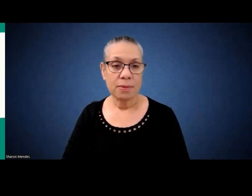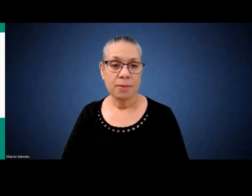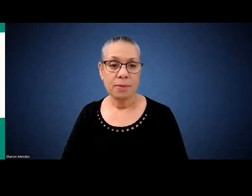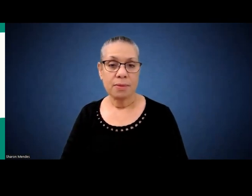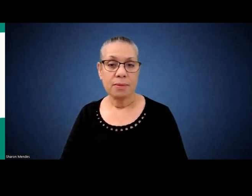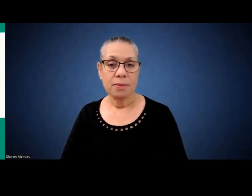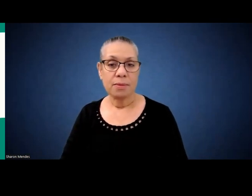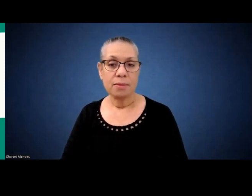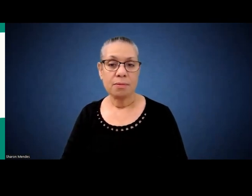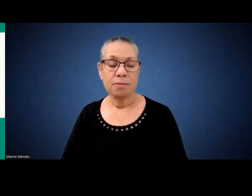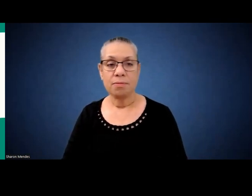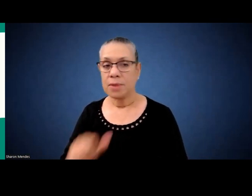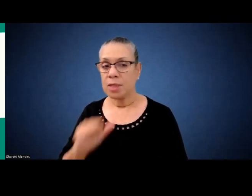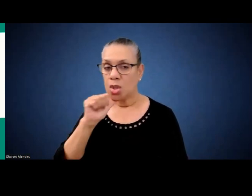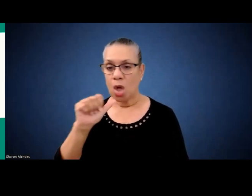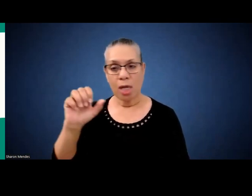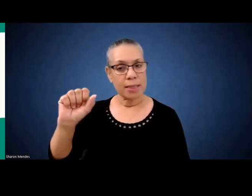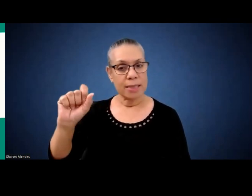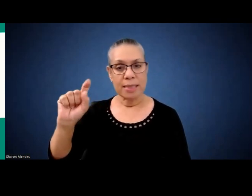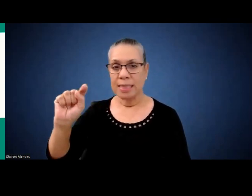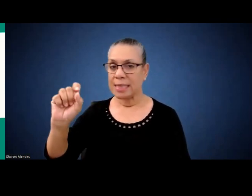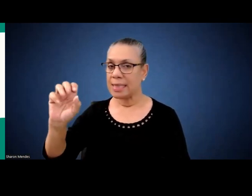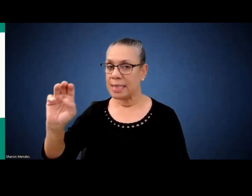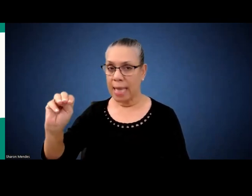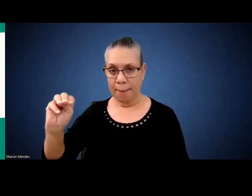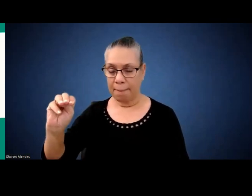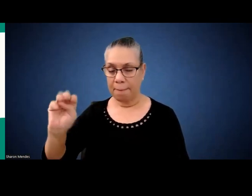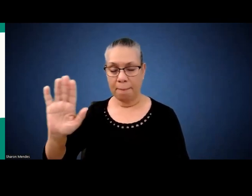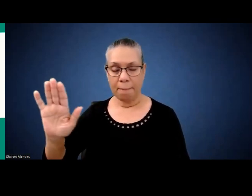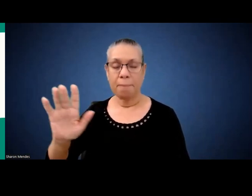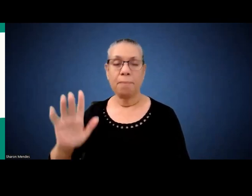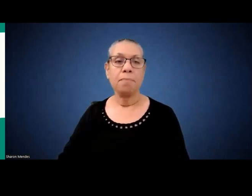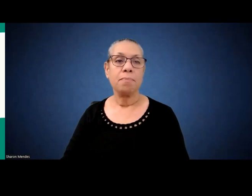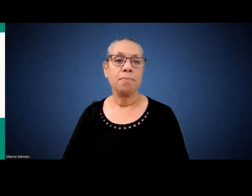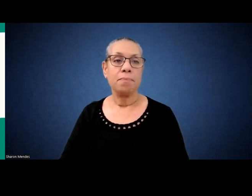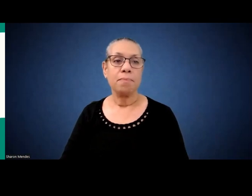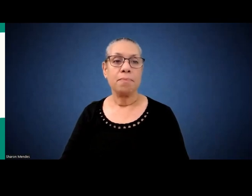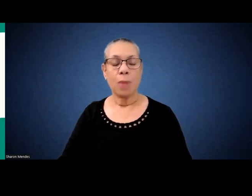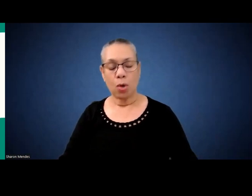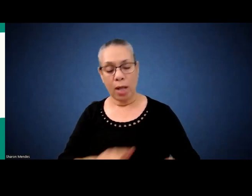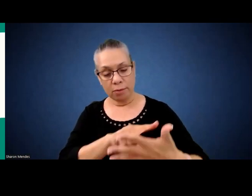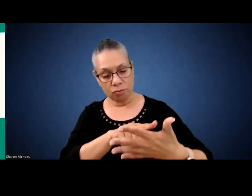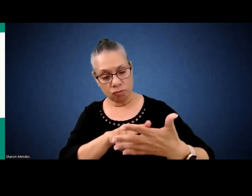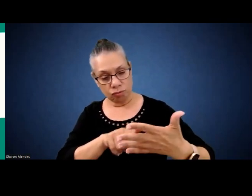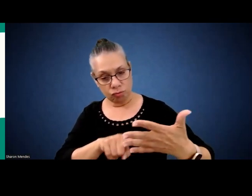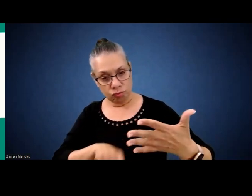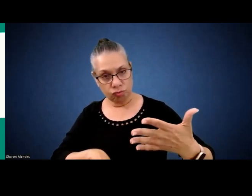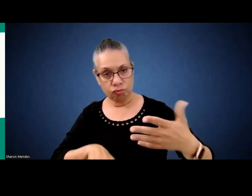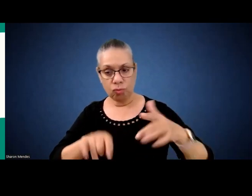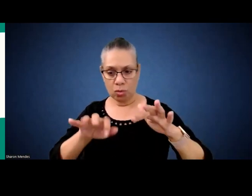Okay, so not a STEM field. Thank you. Now, I asked every question I saw.